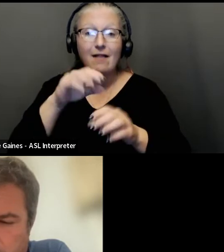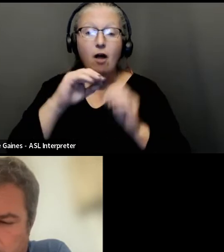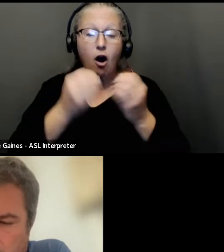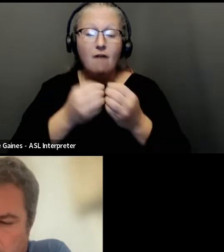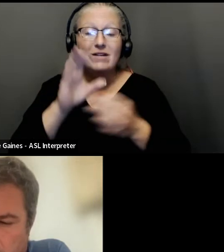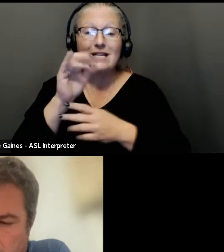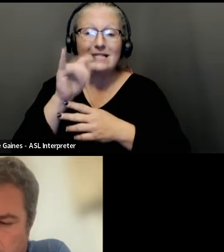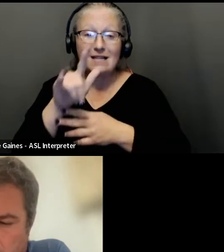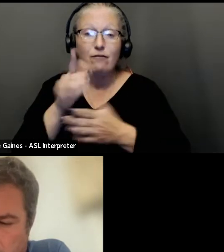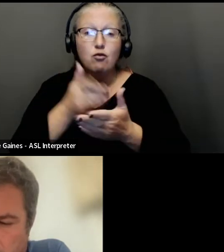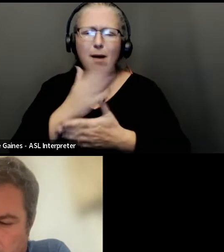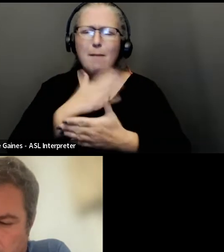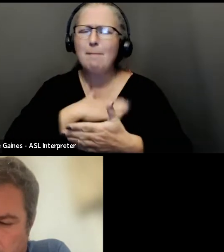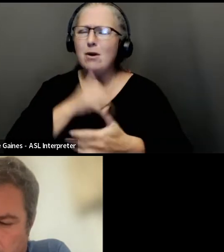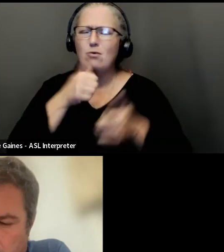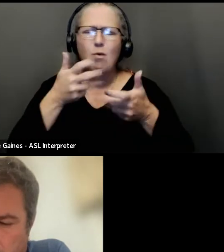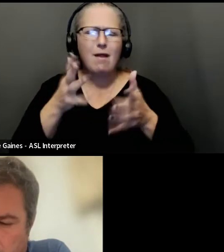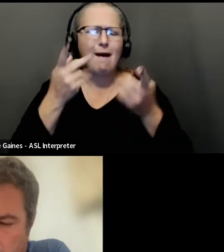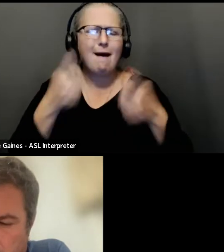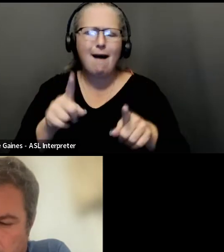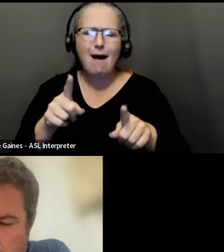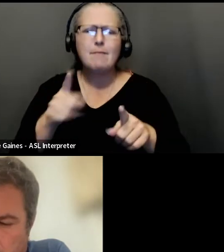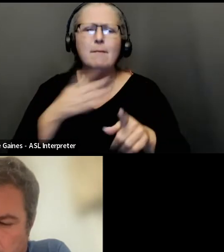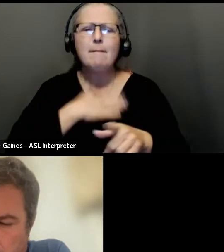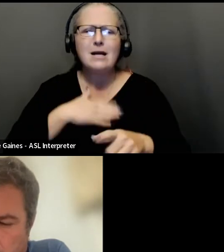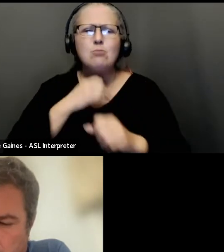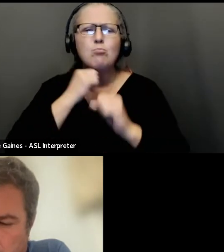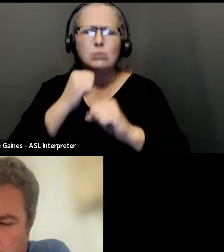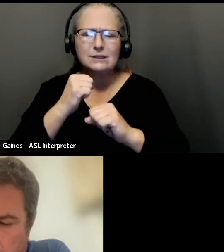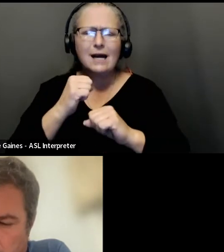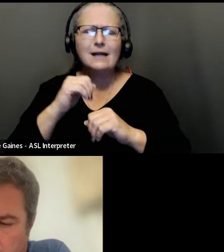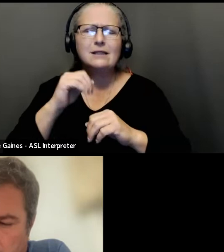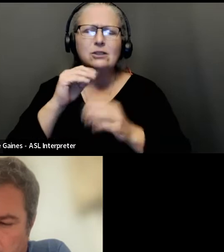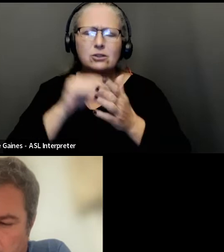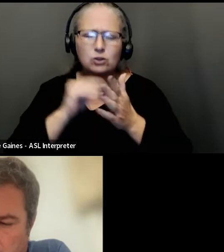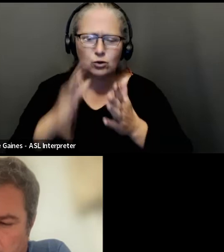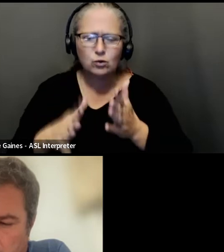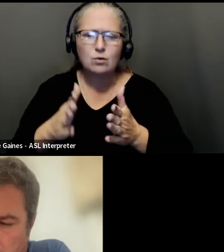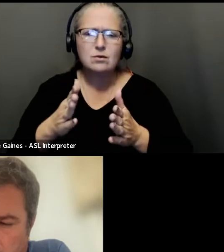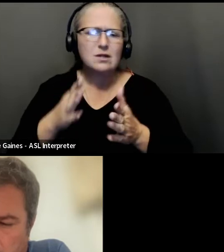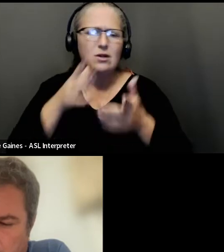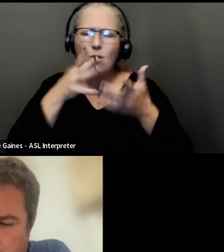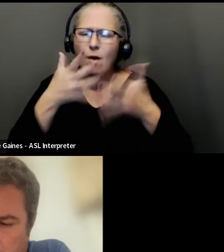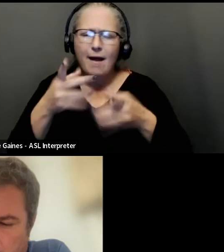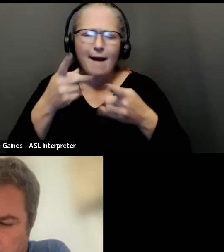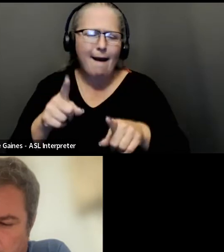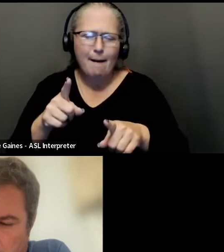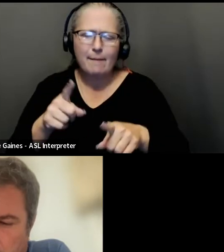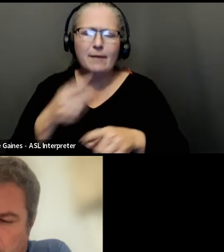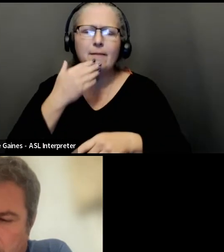Rights. Please don't let that happen. Please protect our students before that does. Thank you so much. Thank you.